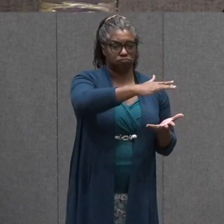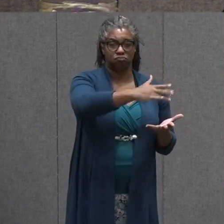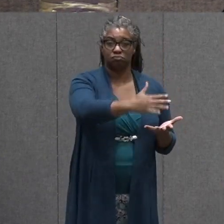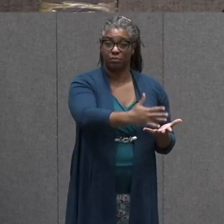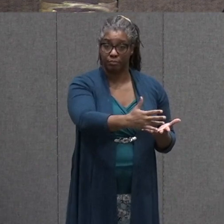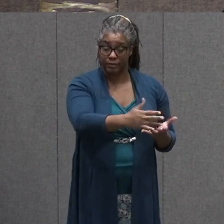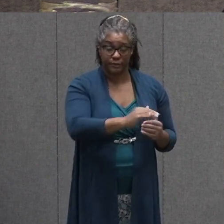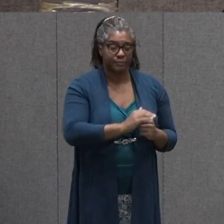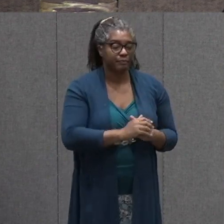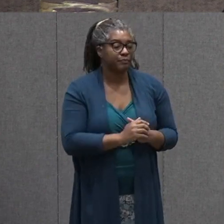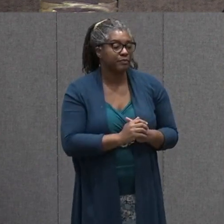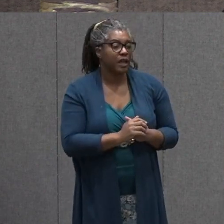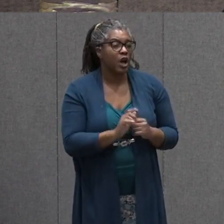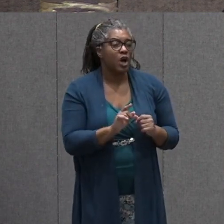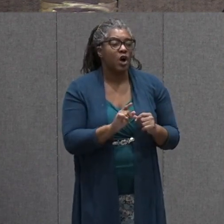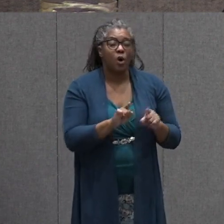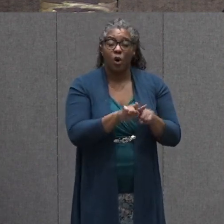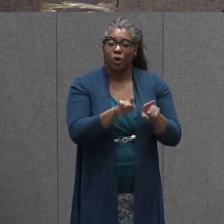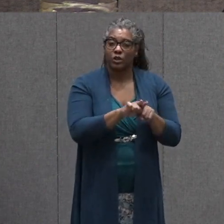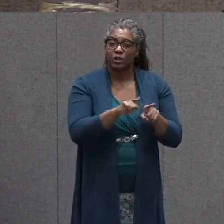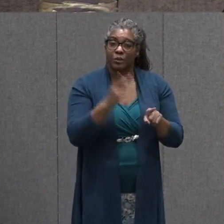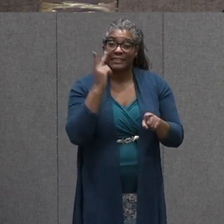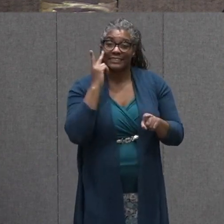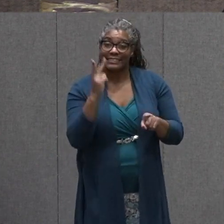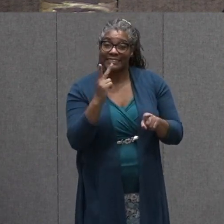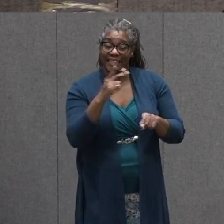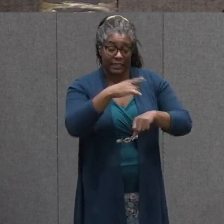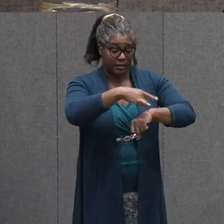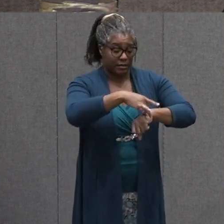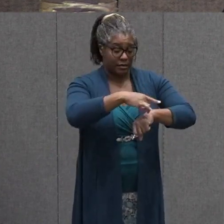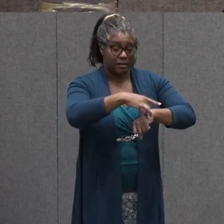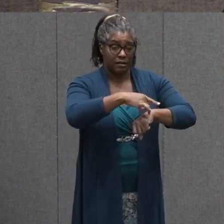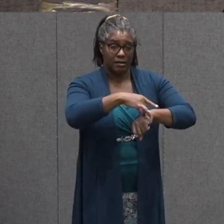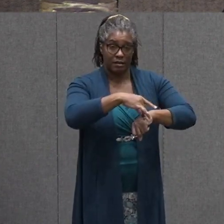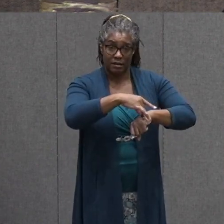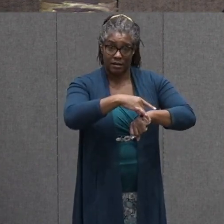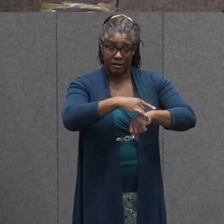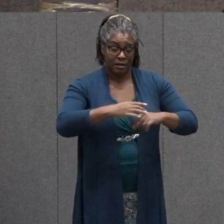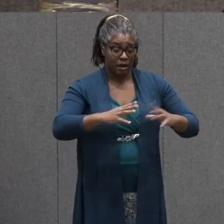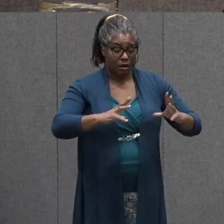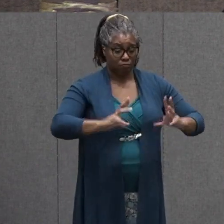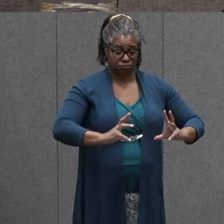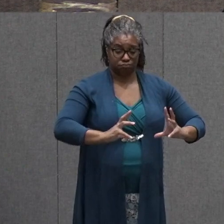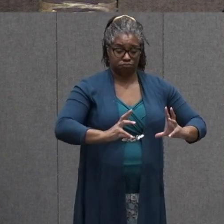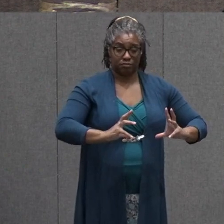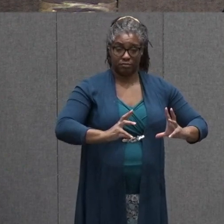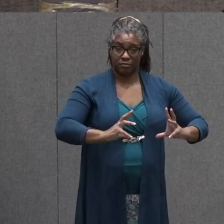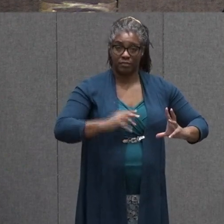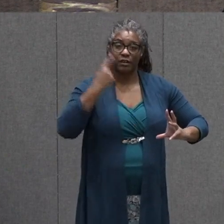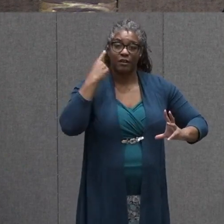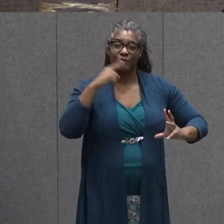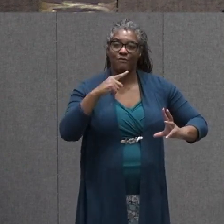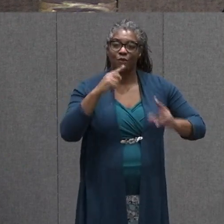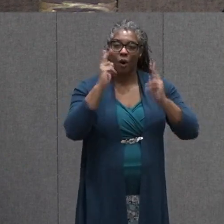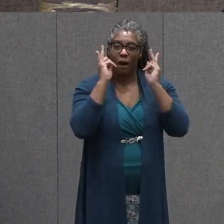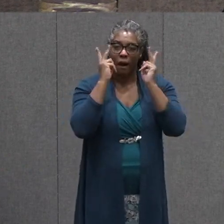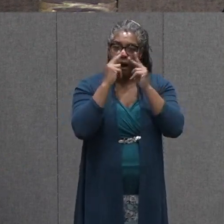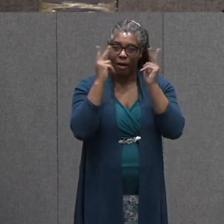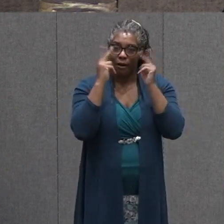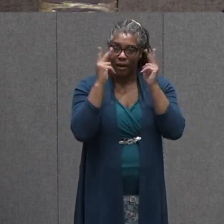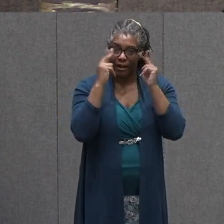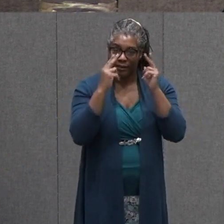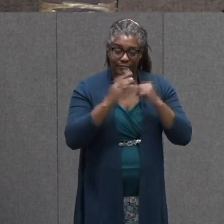Germination. Germination? Let's try it the other way. Soft G sound this time. J, like giraffe.